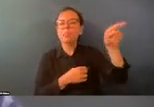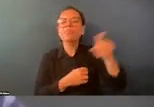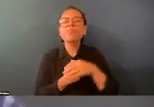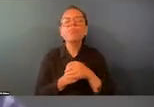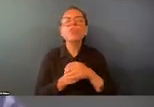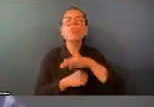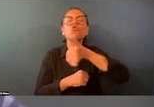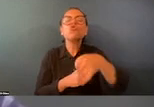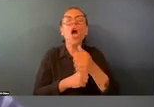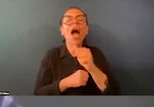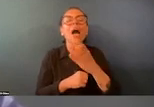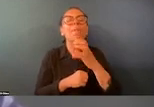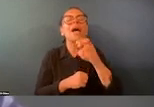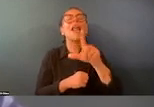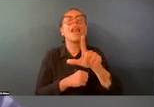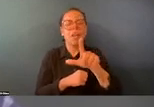ask also Jamila.